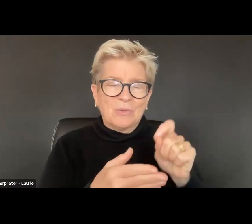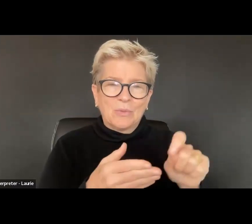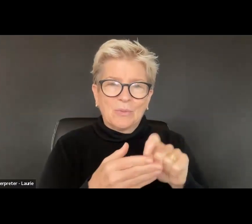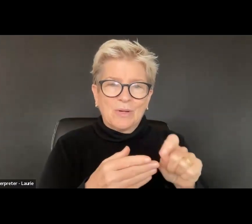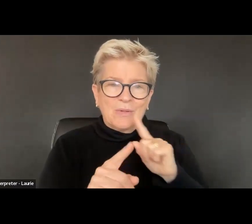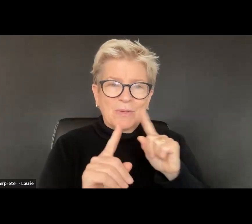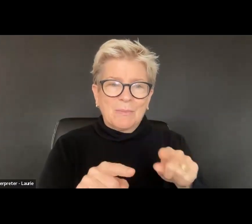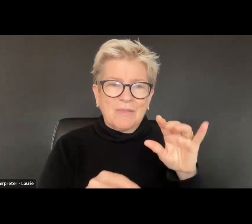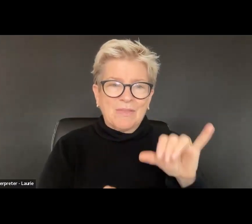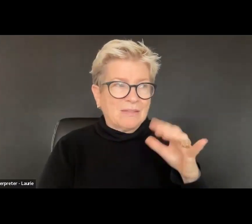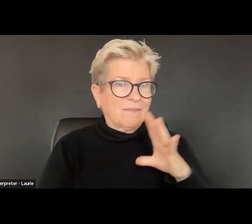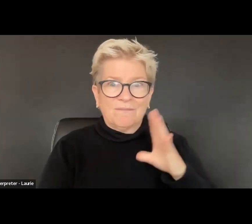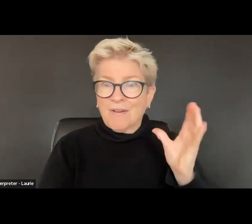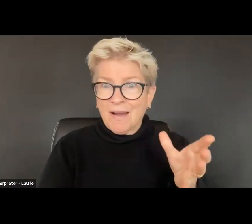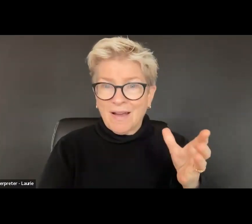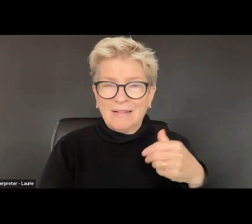we created this sort of